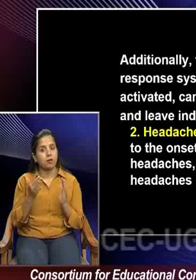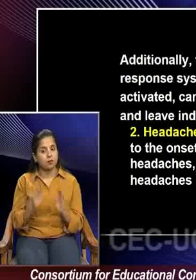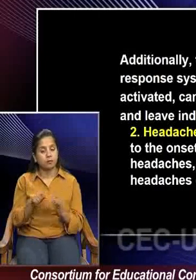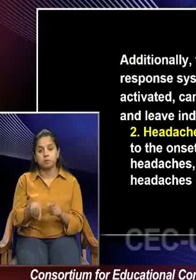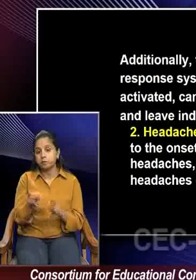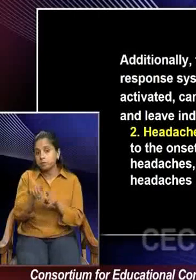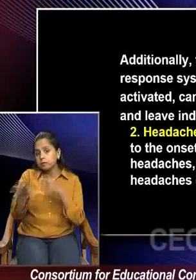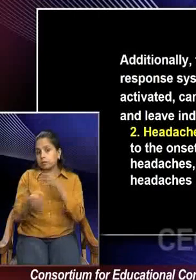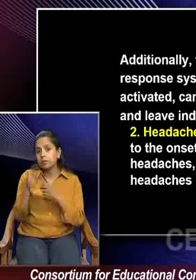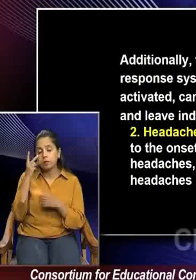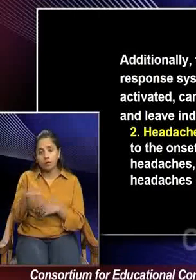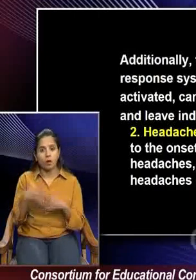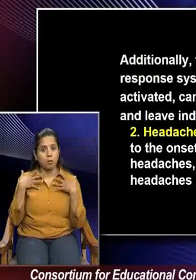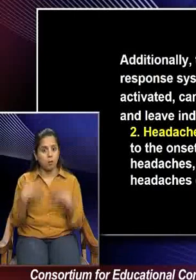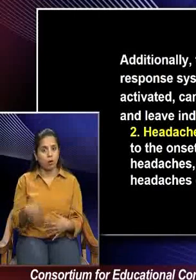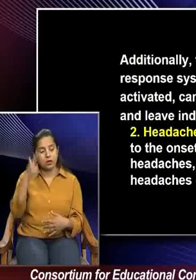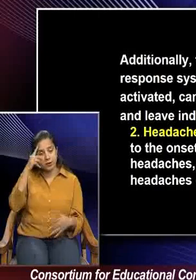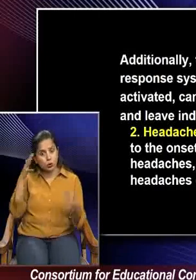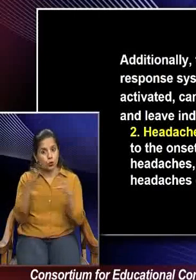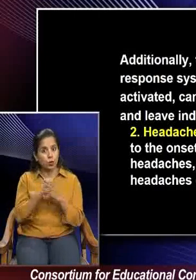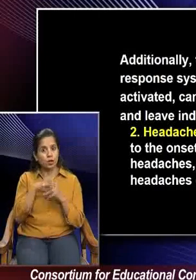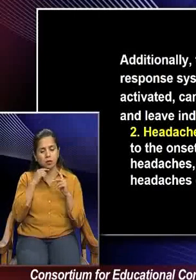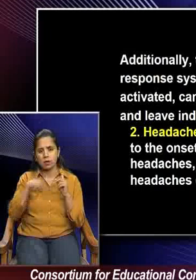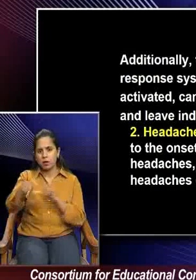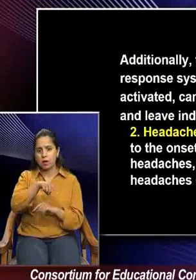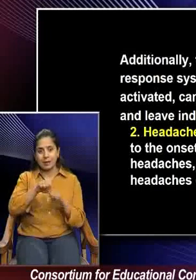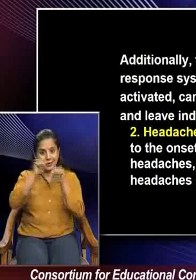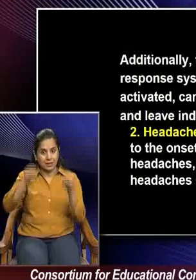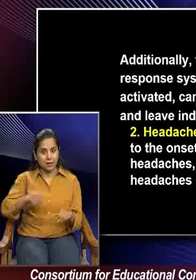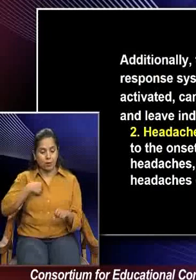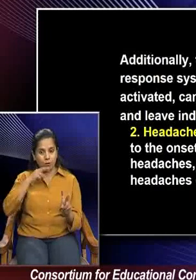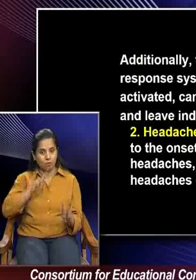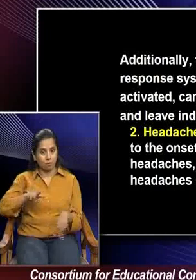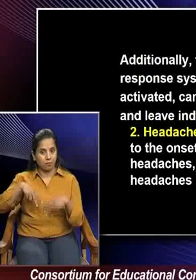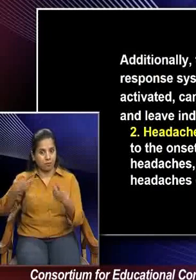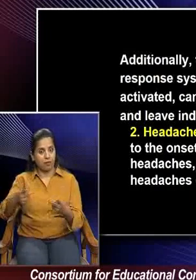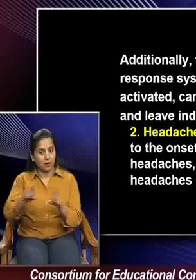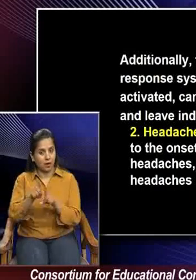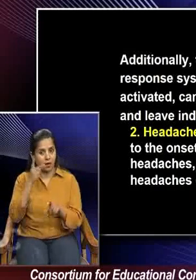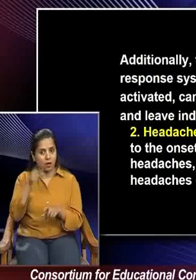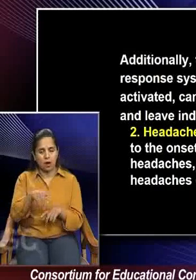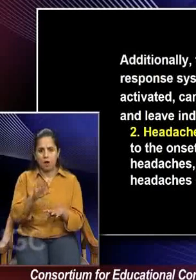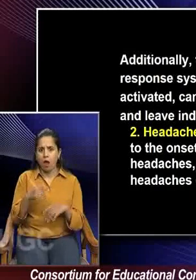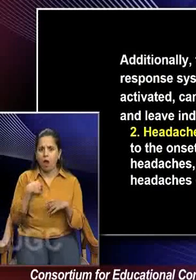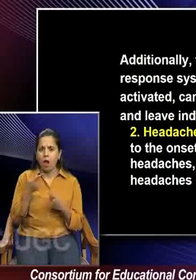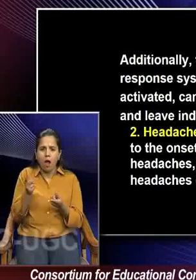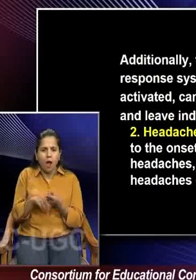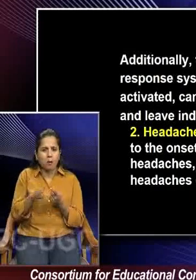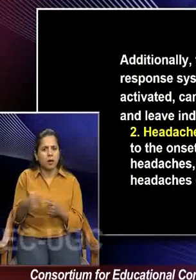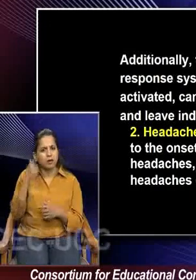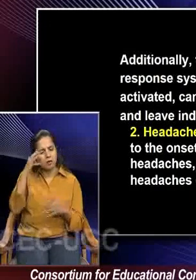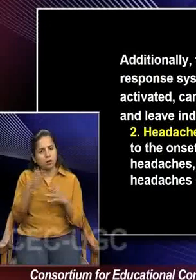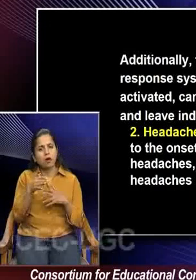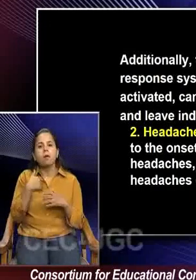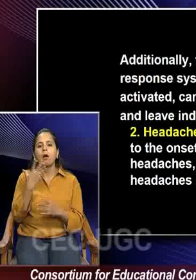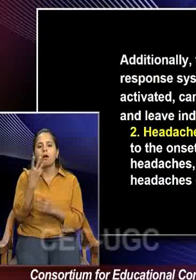Additionally, the body stress response system, when continuously activated, can drain